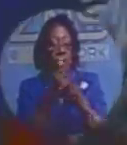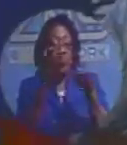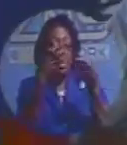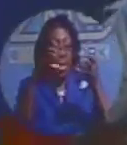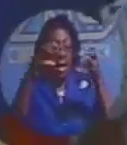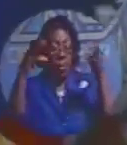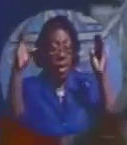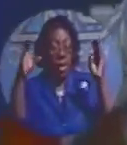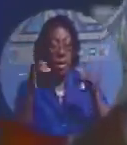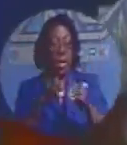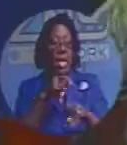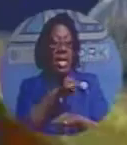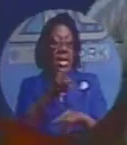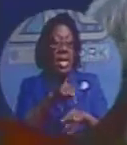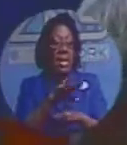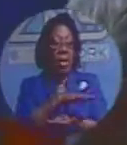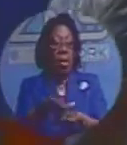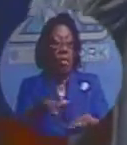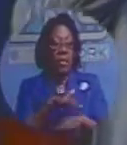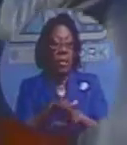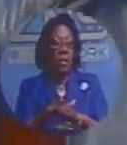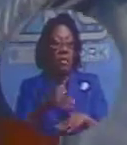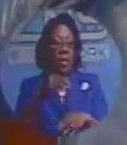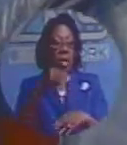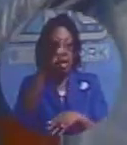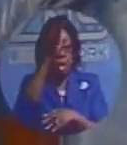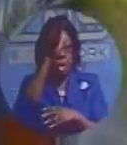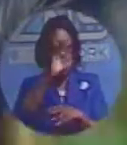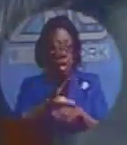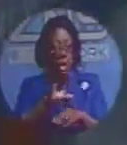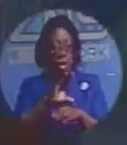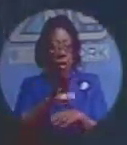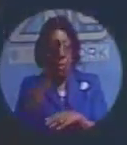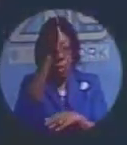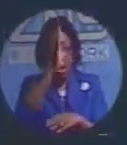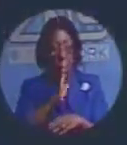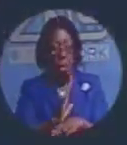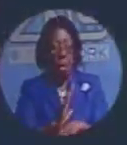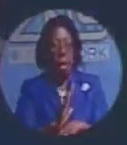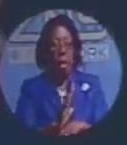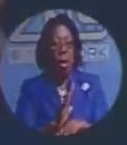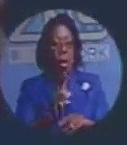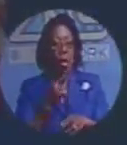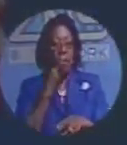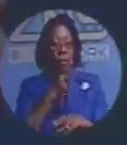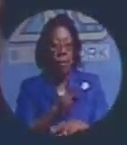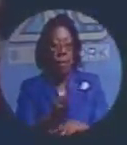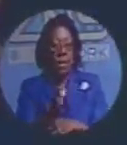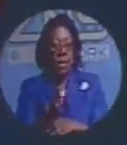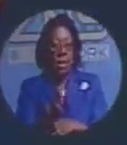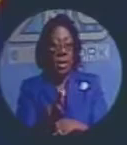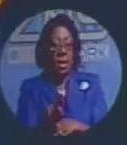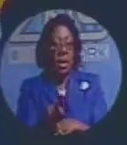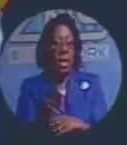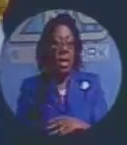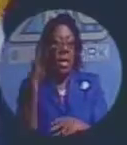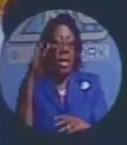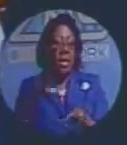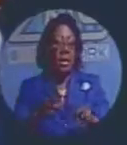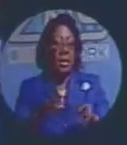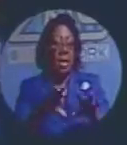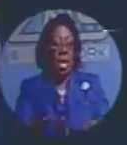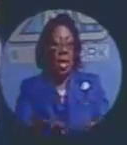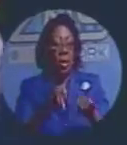Bethel, and national overseer of the Church of God of Prophecy Bishop Algonet Ramming, and Bishop Ellis's foster father Franklin